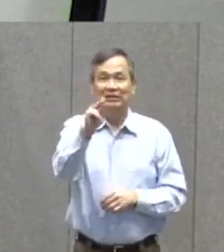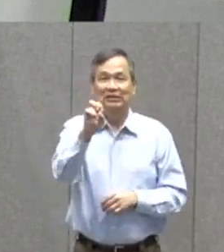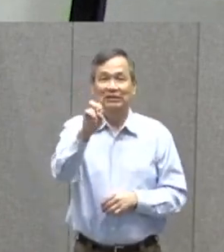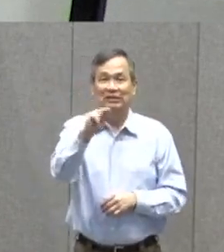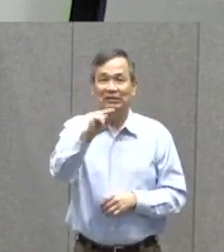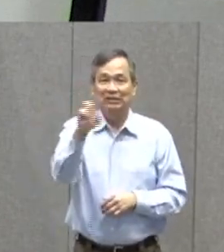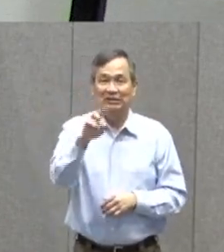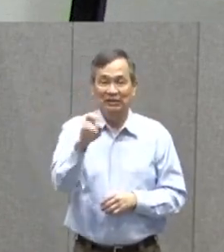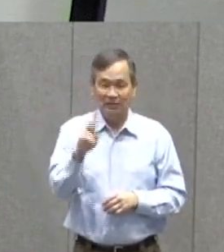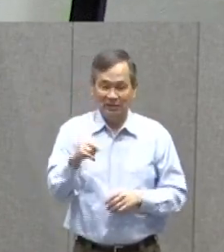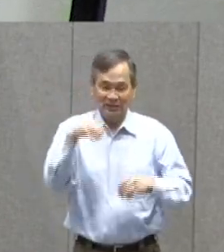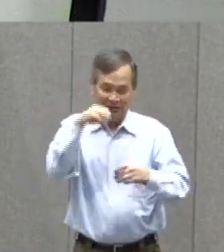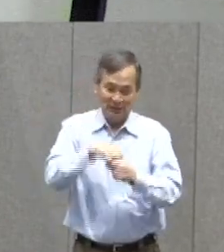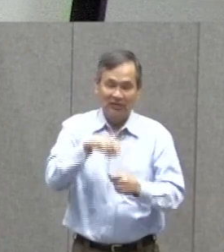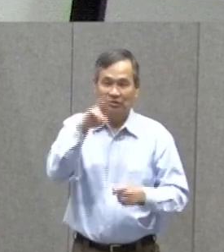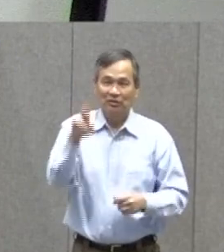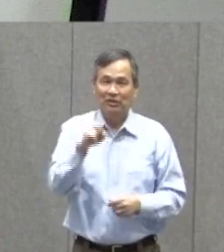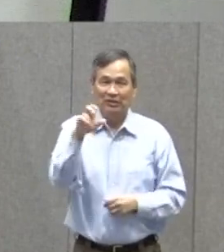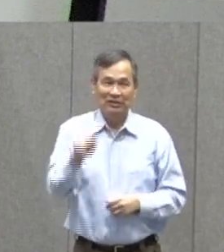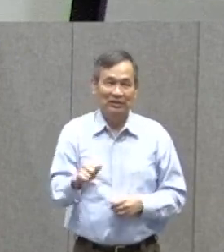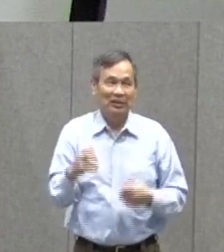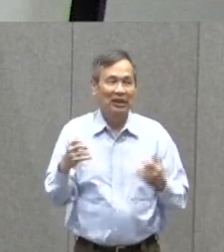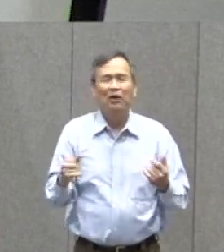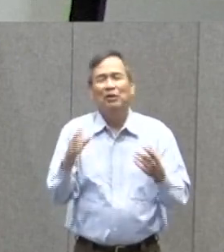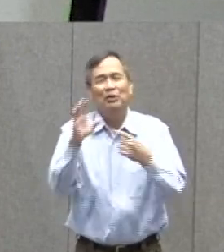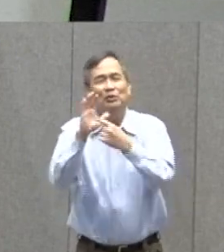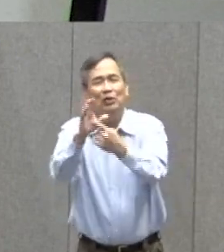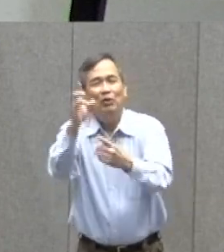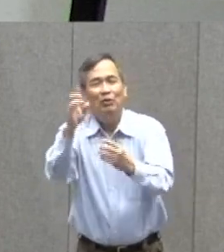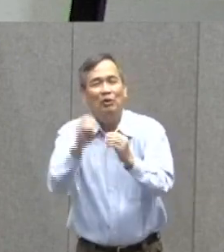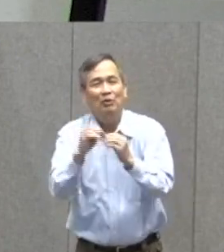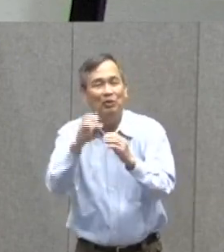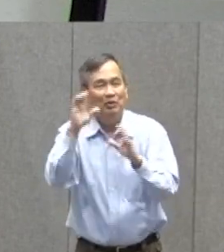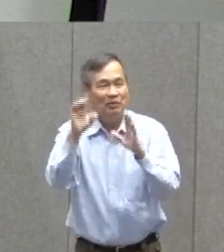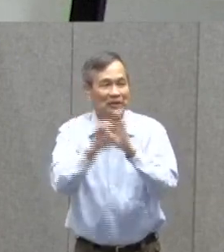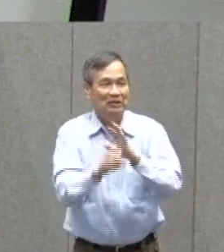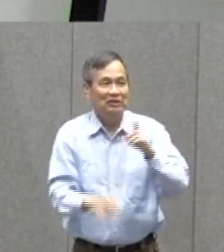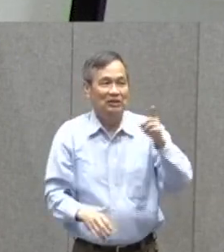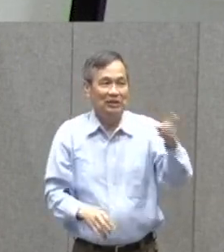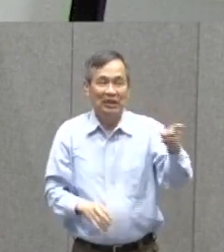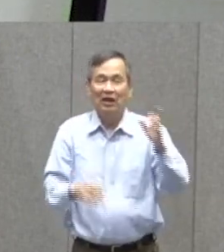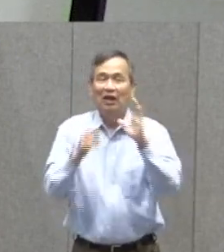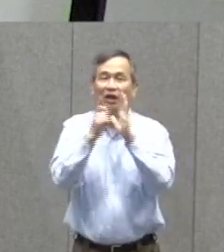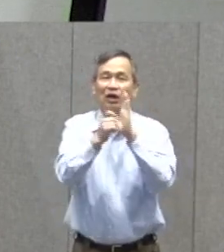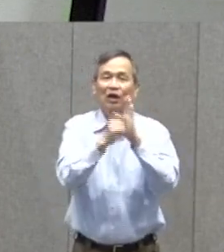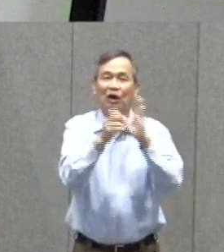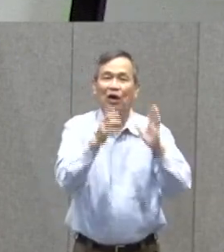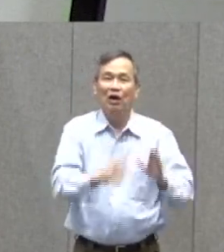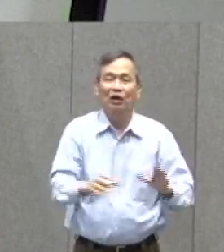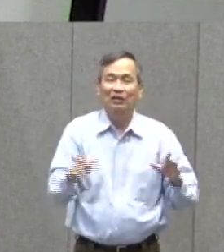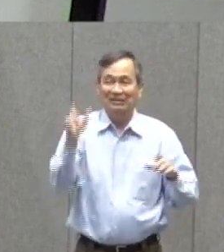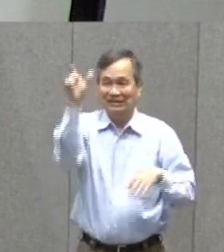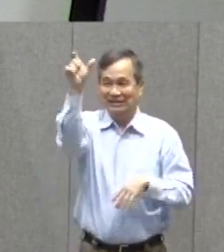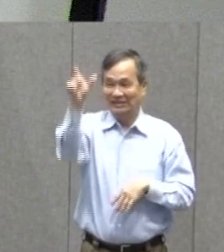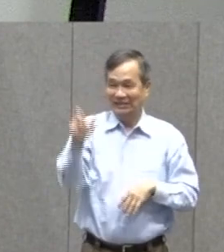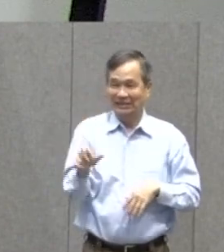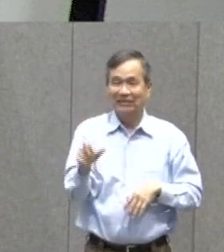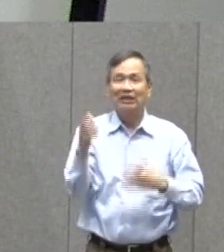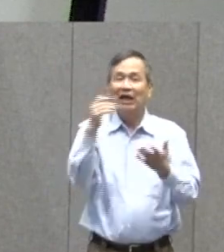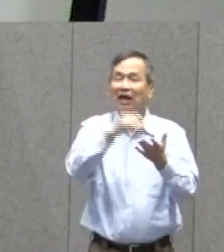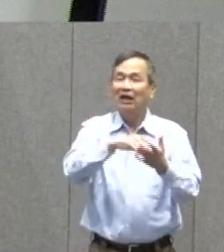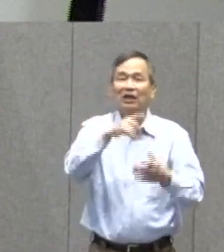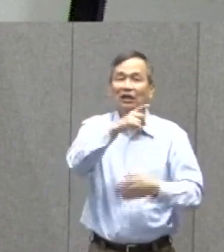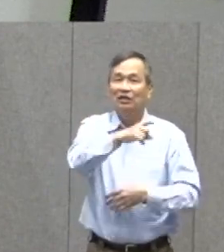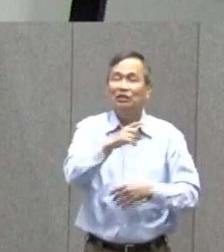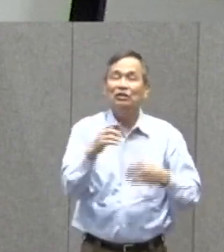And some of the things, and this is a picture, I want to show you the picture of Yuyi Morales, and this is her right here. And again, she is the writer and